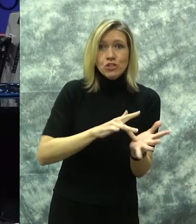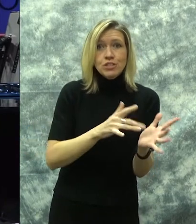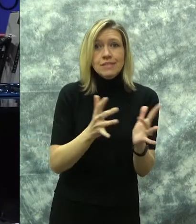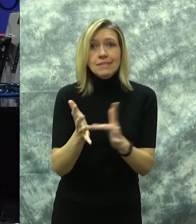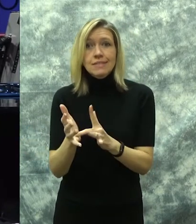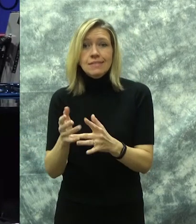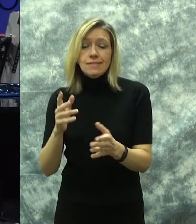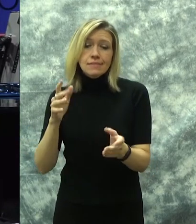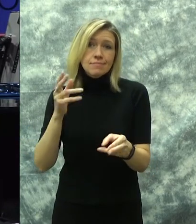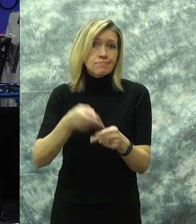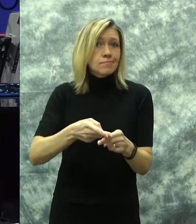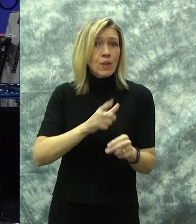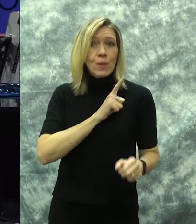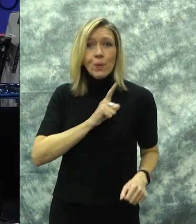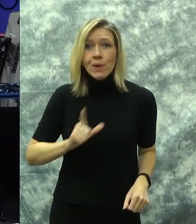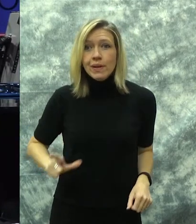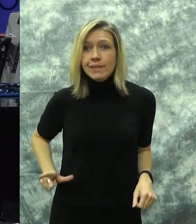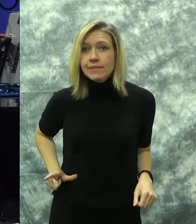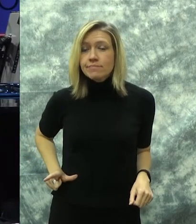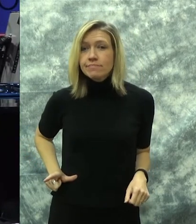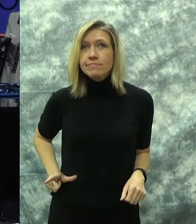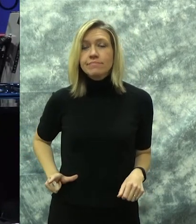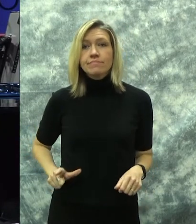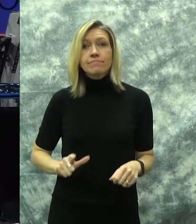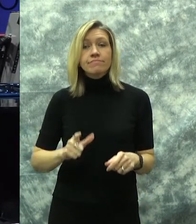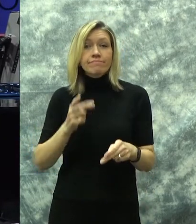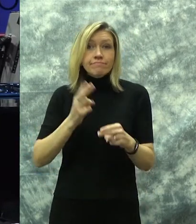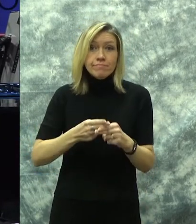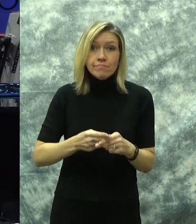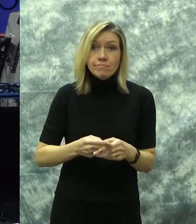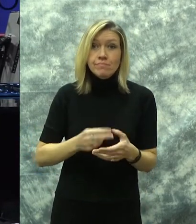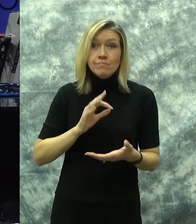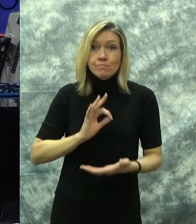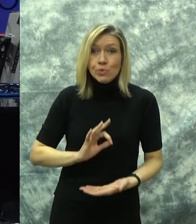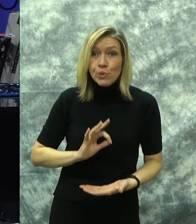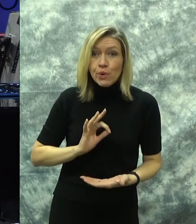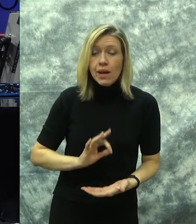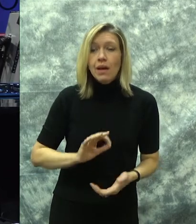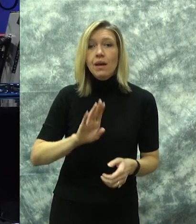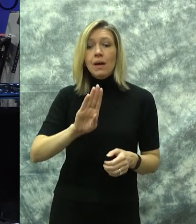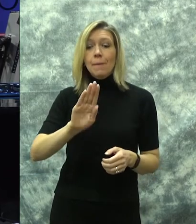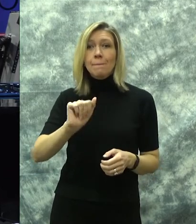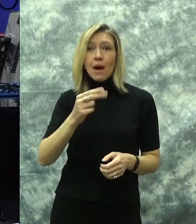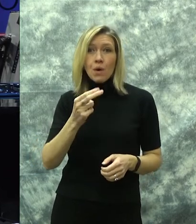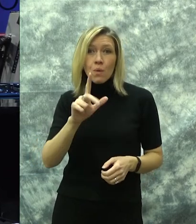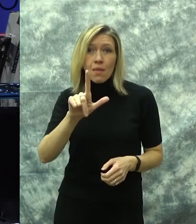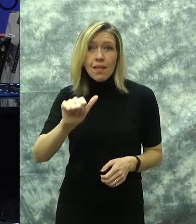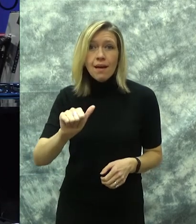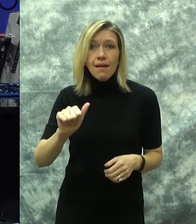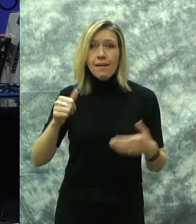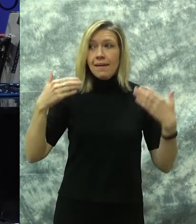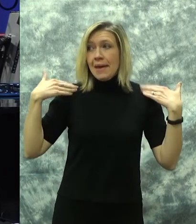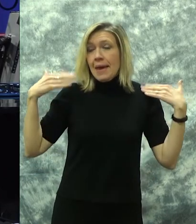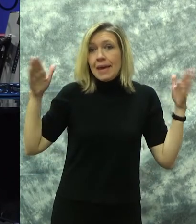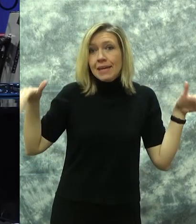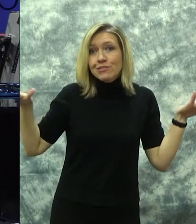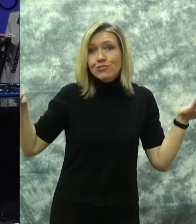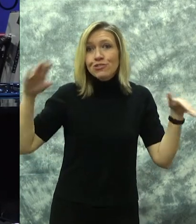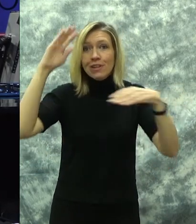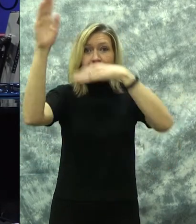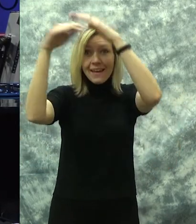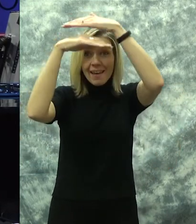Lord, call it Buddha, Baha'u'llah, angel's wings, or heaven's door.